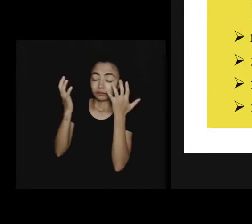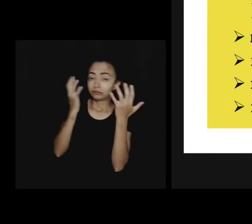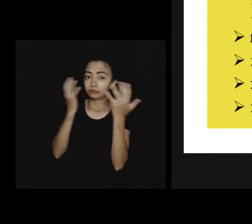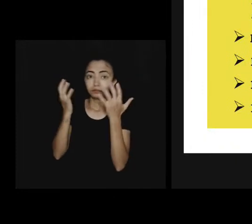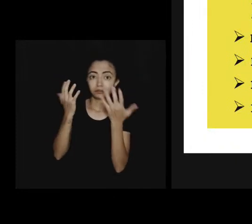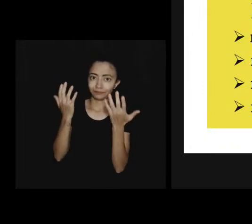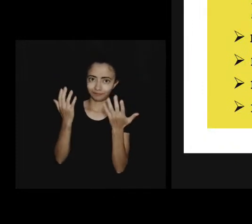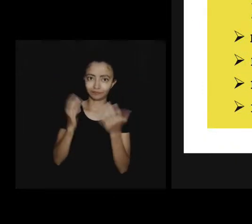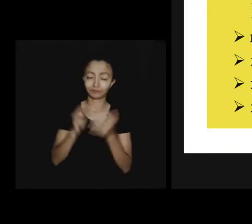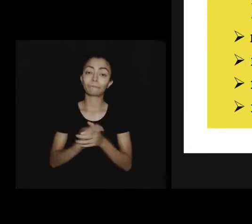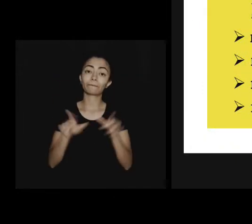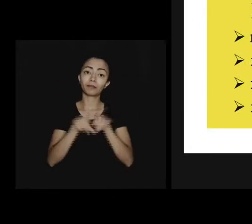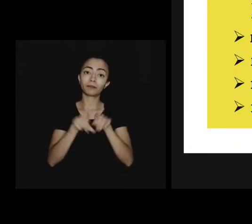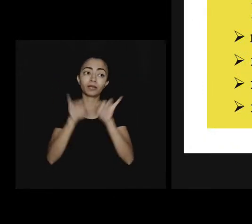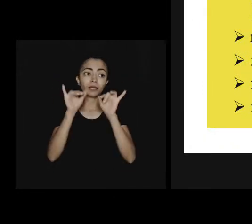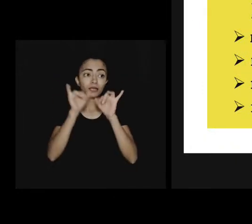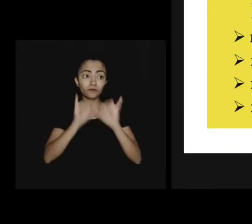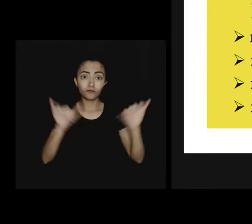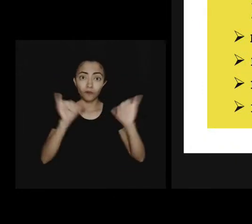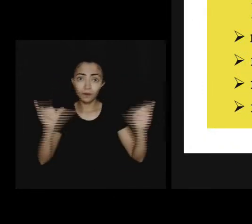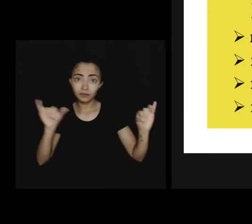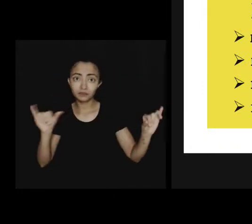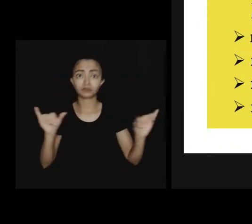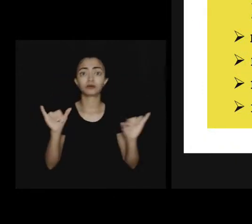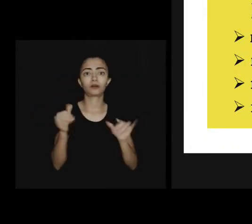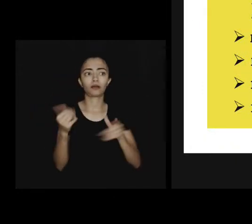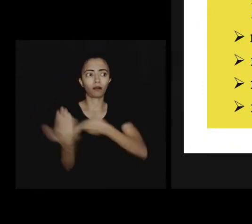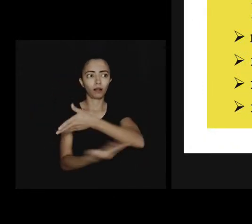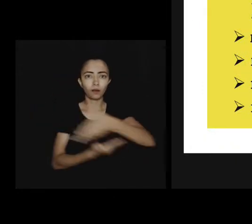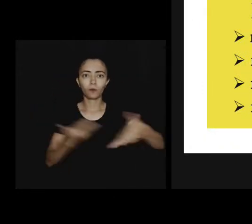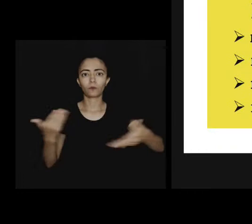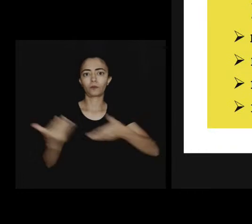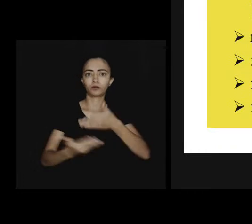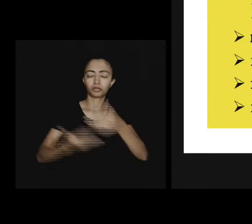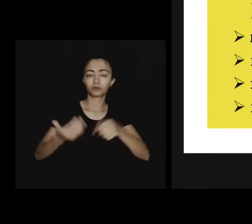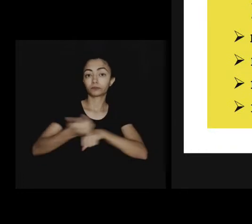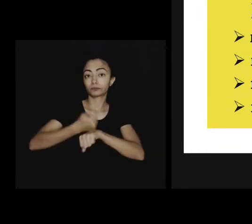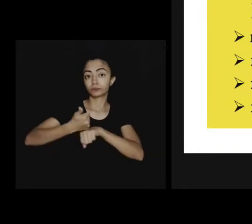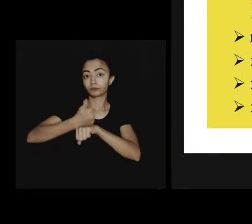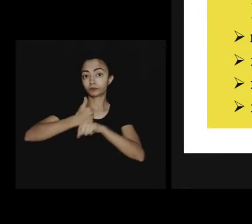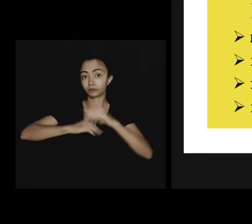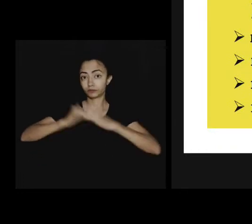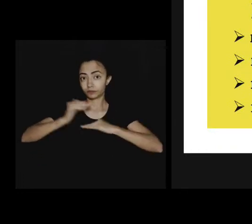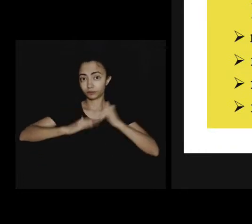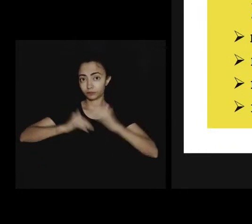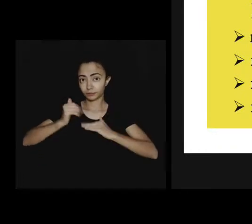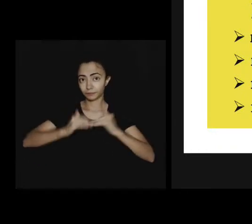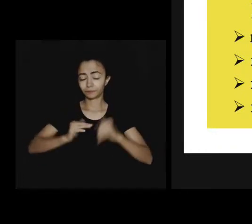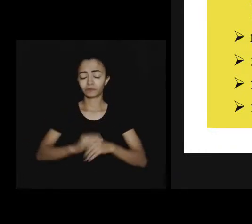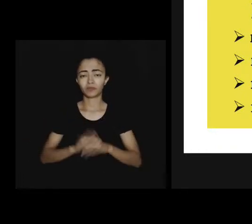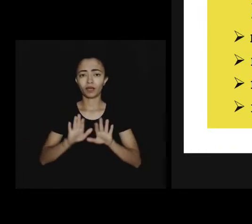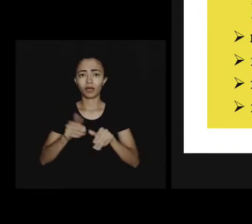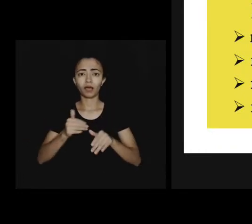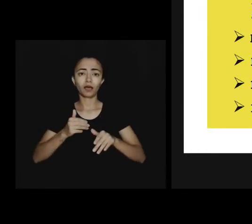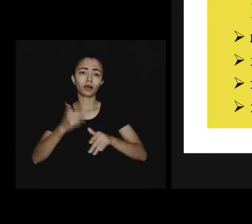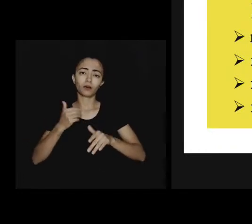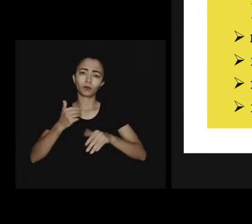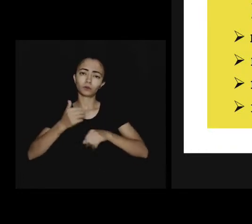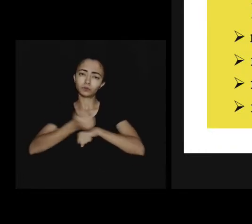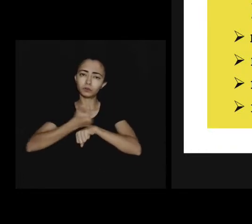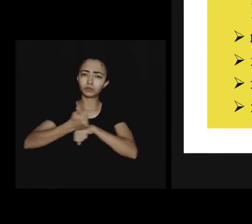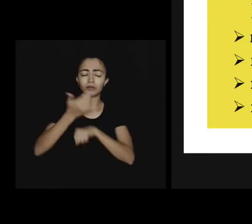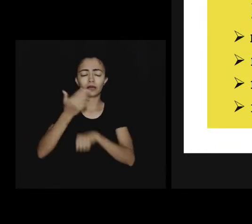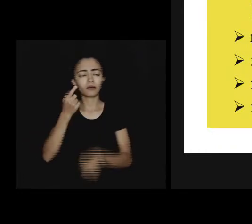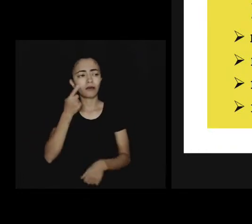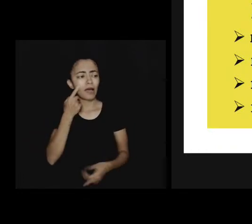so important after all, you could always just turn to formula, then why should they invest in their own education on how they can provide better